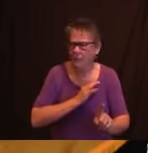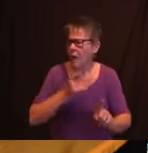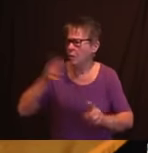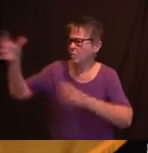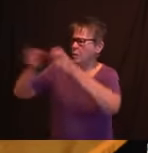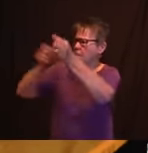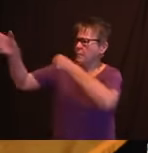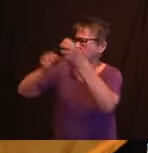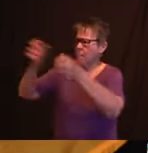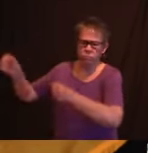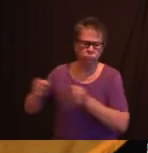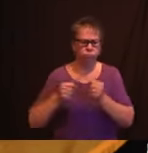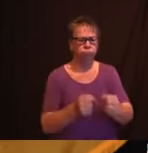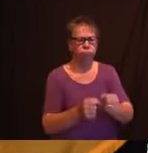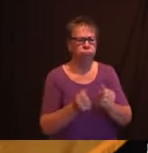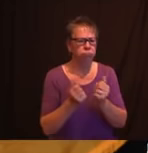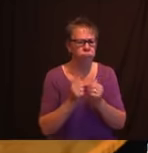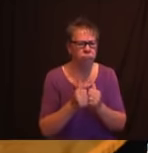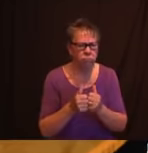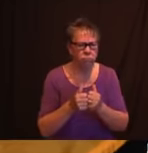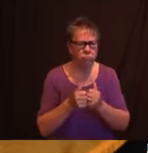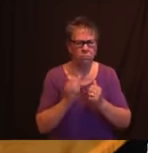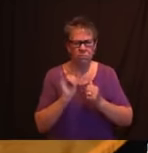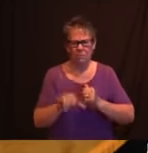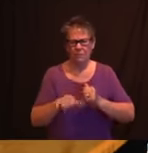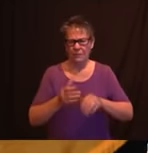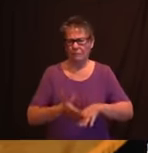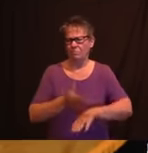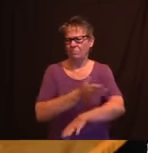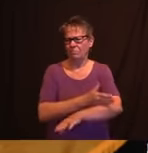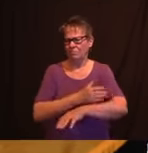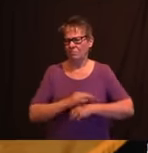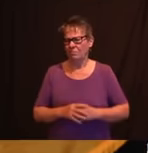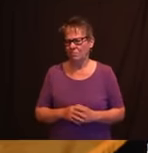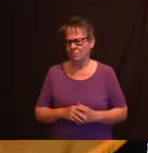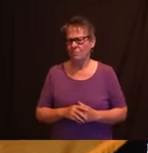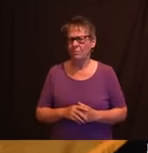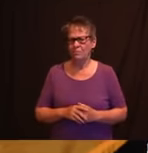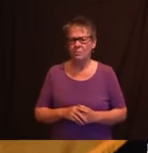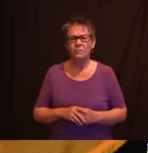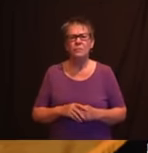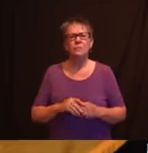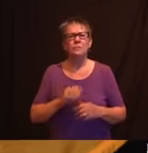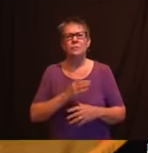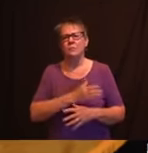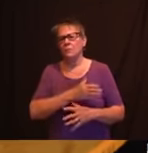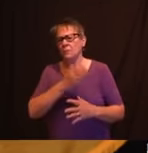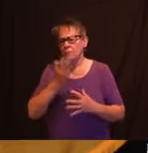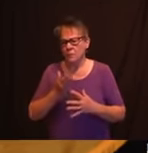and support for nursing homes and their workers in the short and long term.